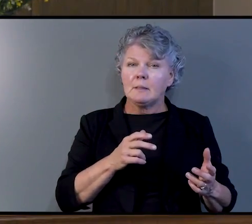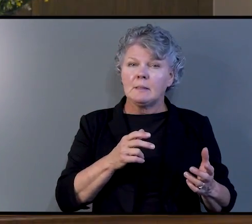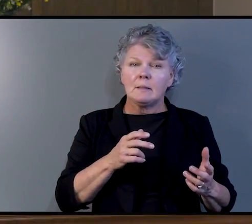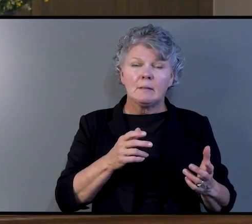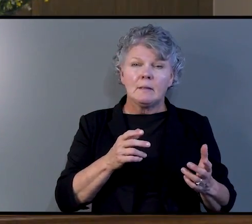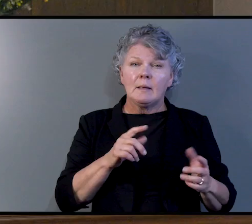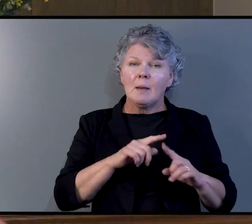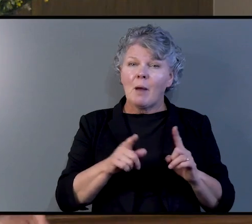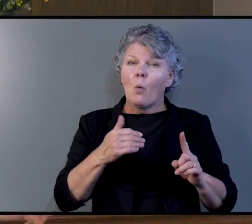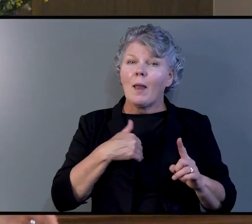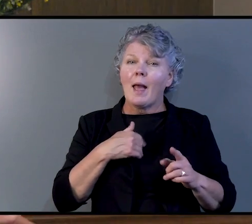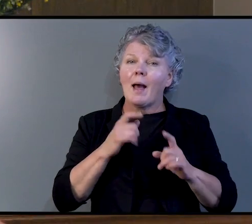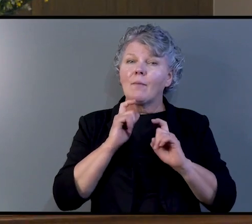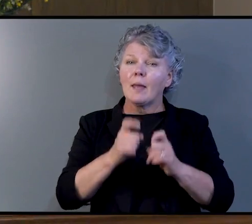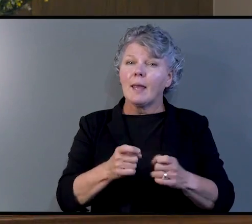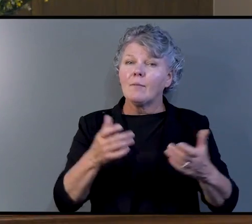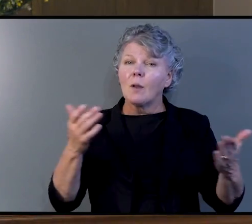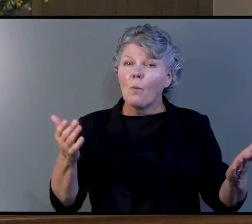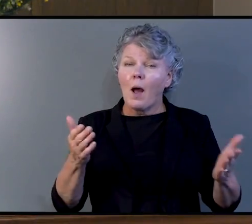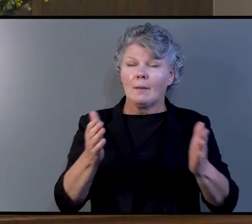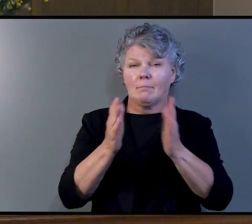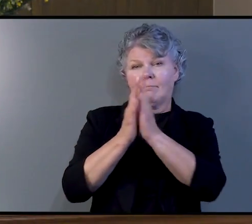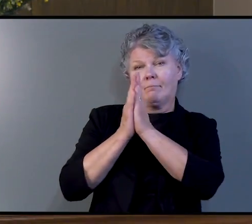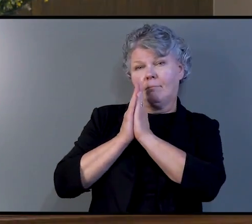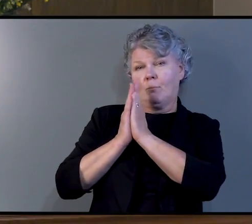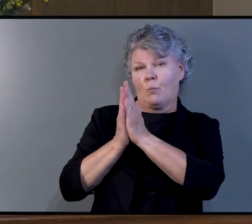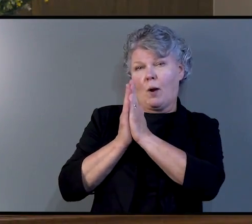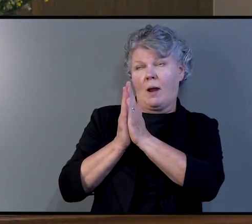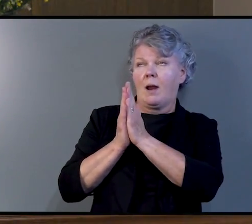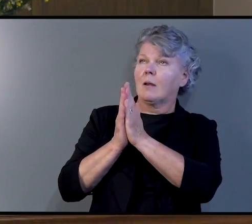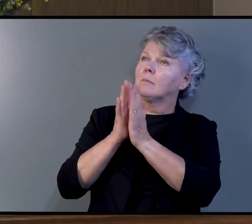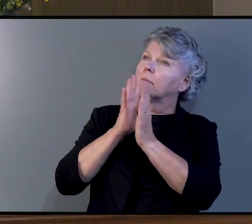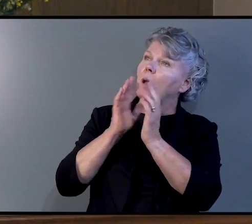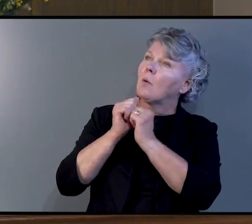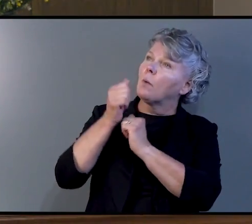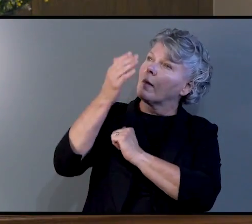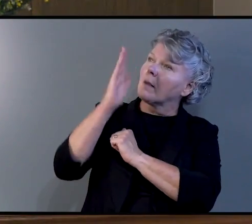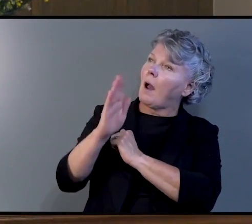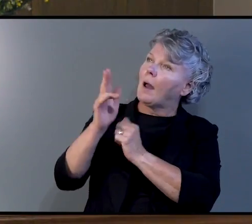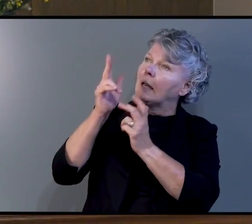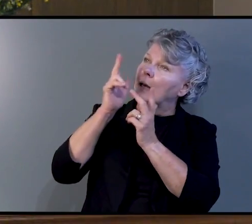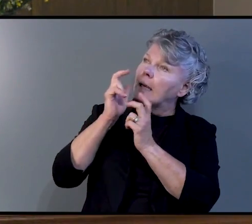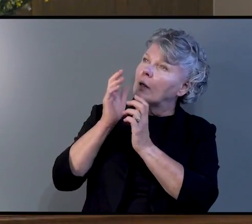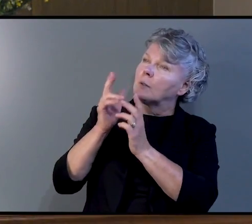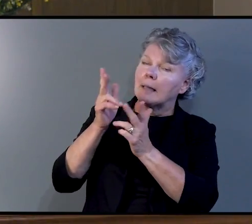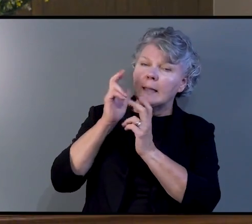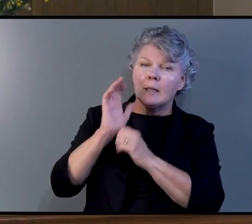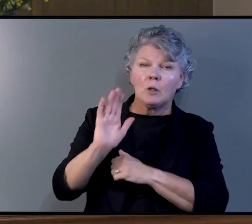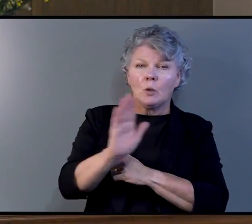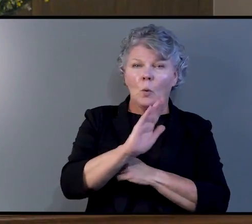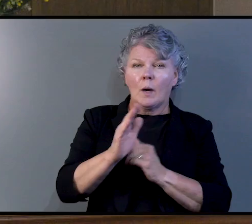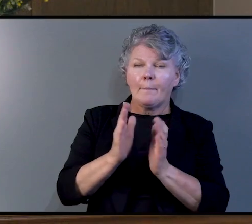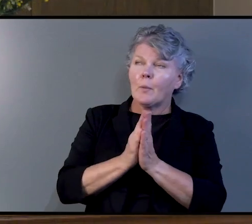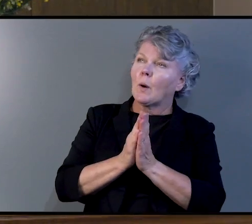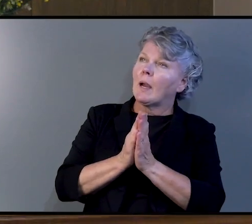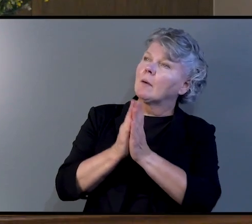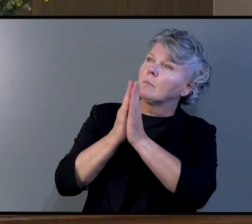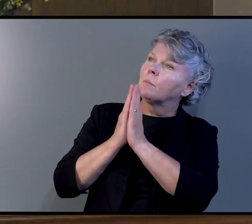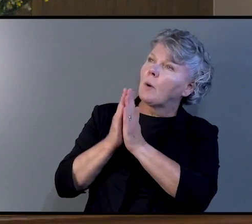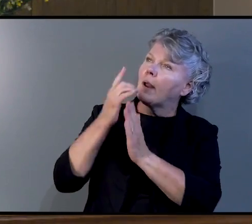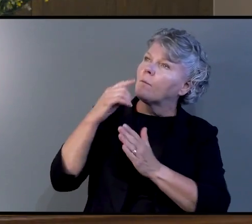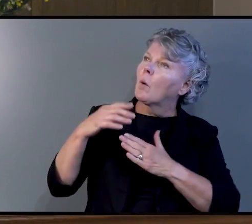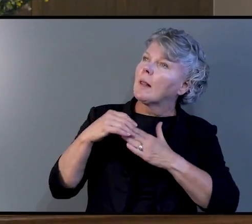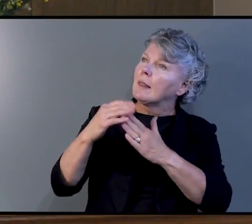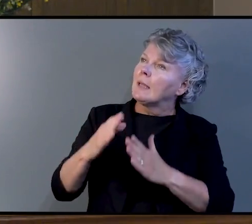prayer. Do not ever doubt the power of prayer and speaking with God. He hears you and listens to you. So we should pray